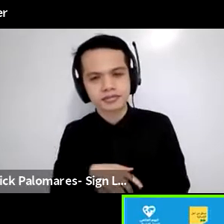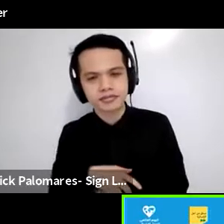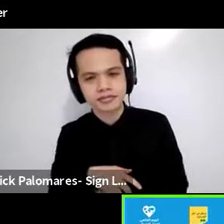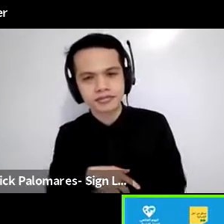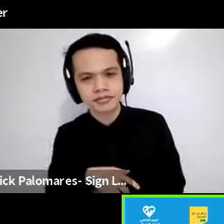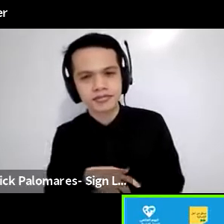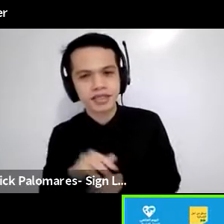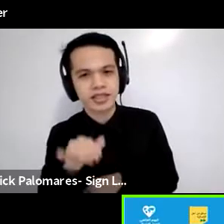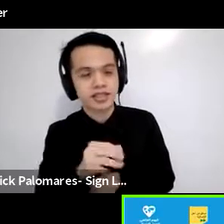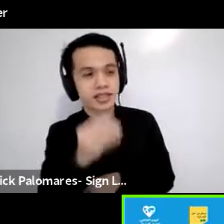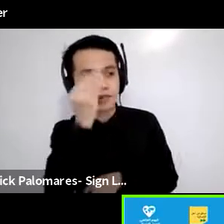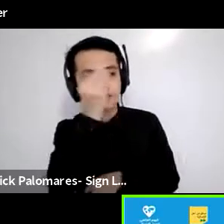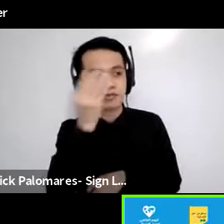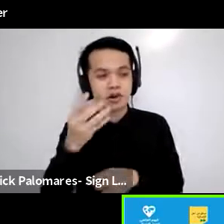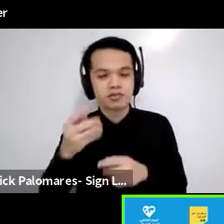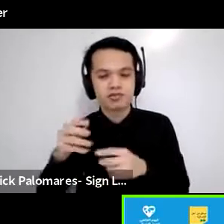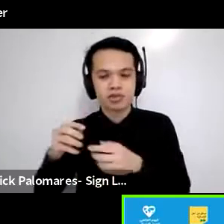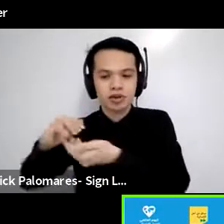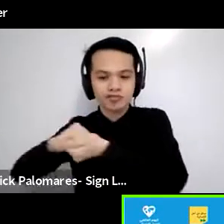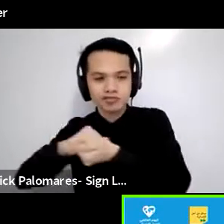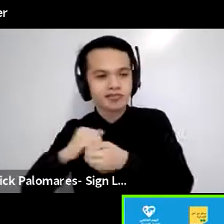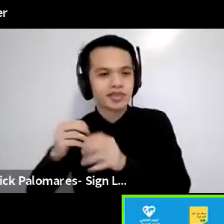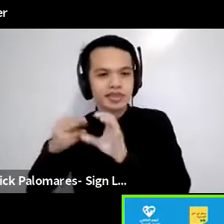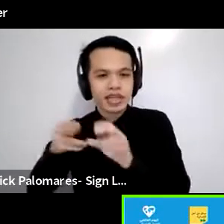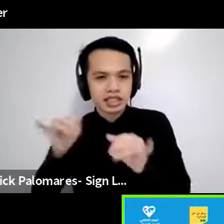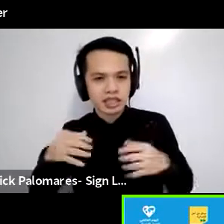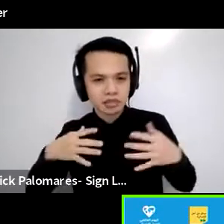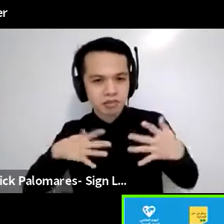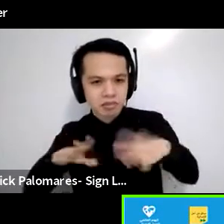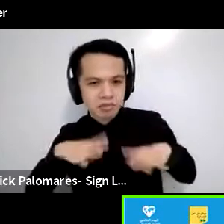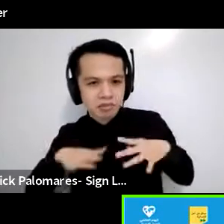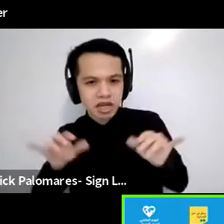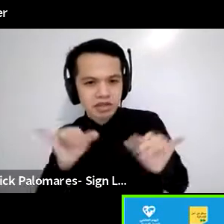on the Arab joint programs. I was wearing your t-shirt this morning, actually.